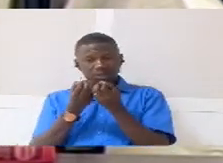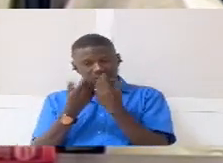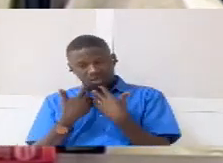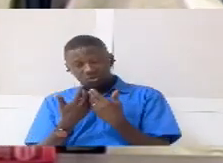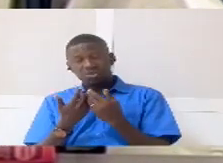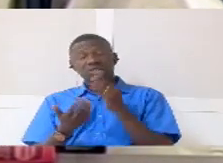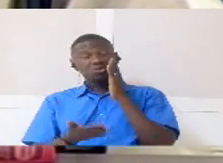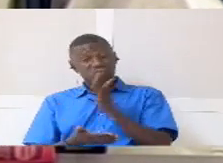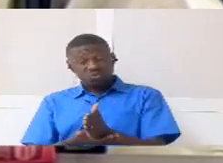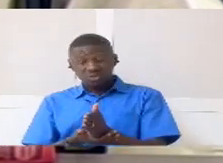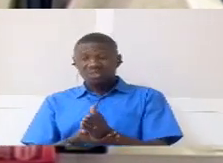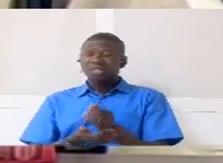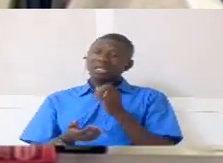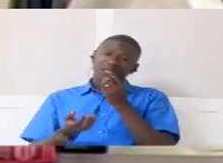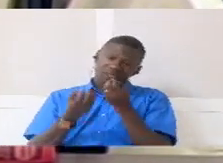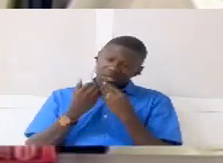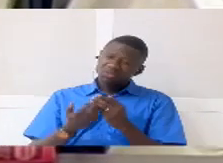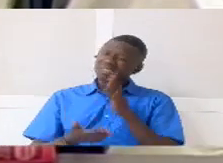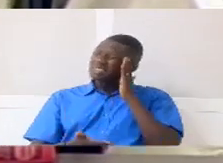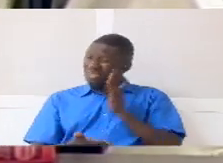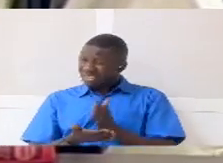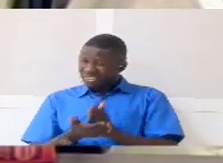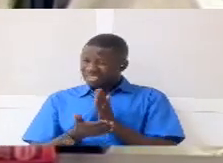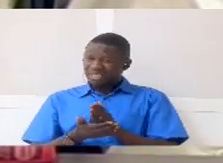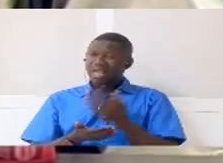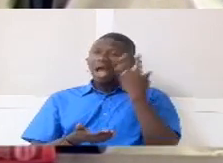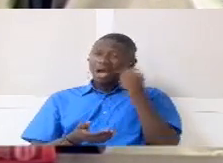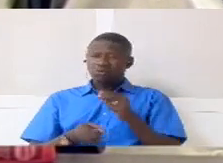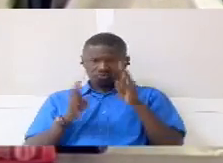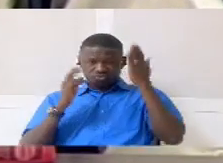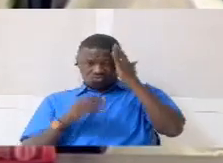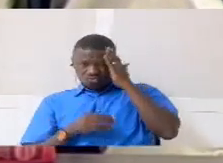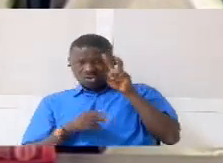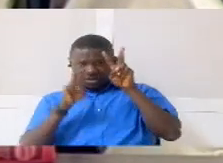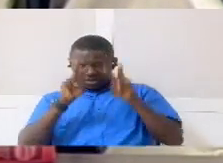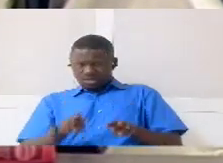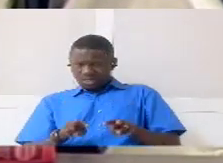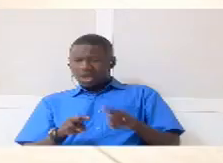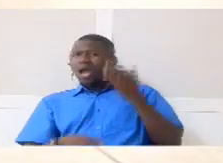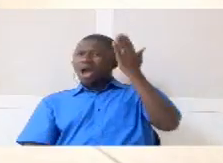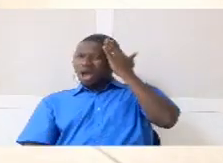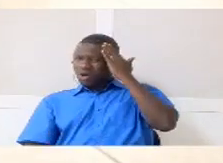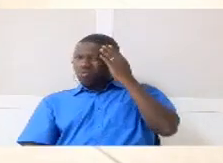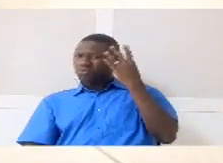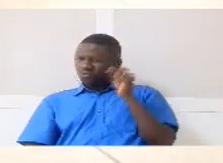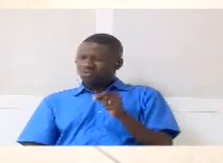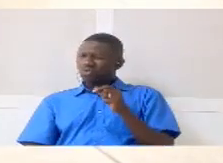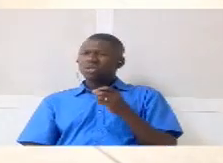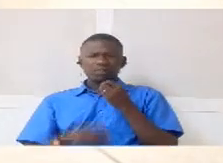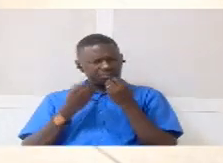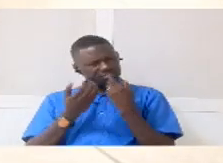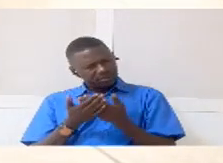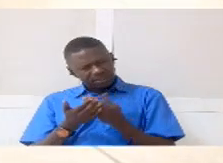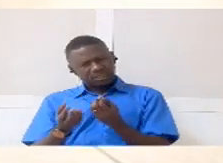Tell us exactly as you know it. Ite ya je nyaming, ya lo nyaming, ya nati nyaming. Unlefta yotole sene